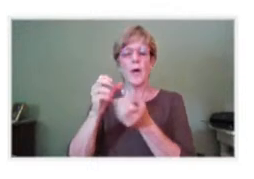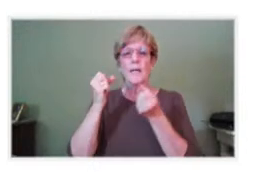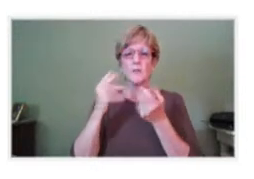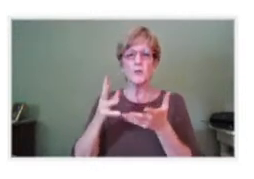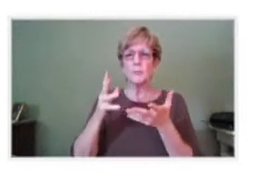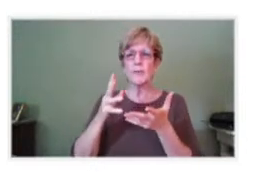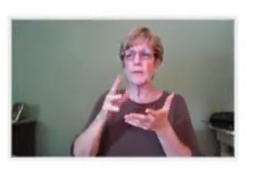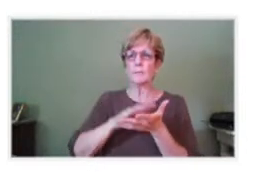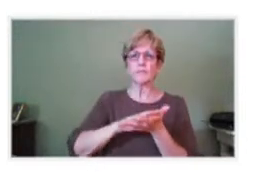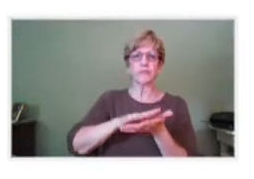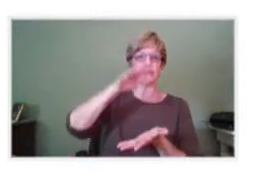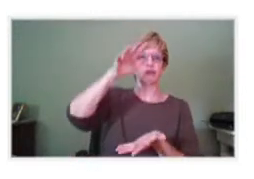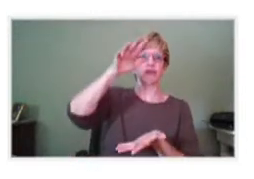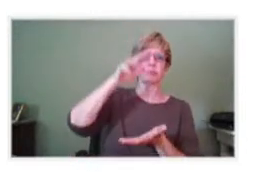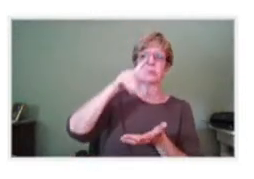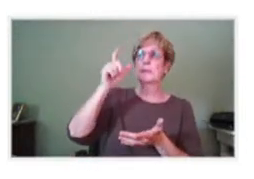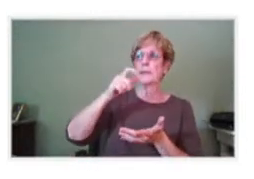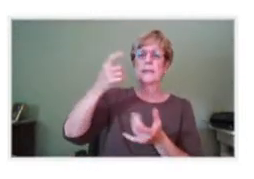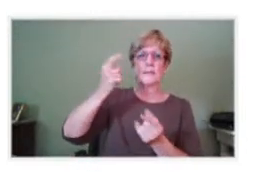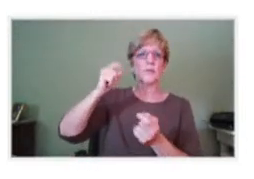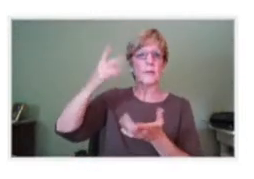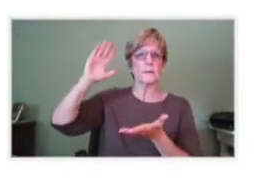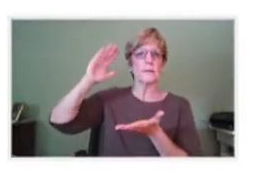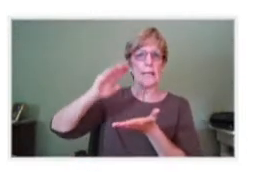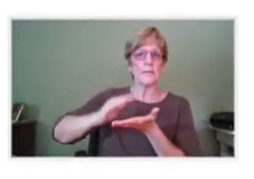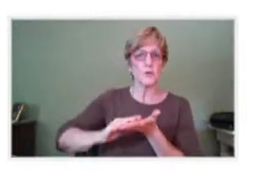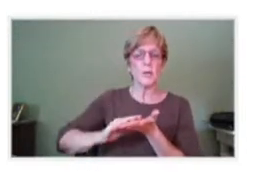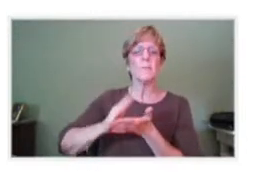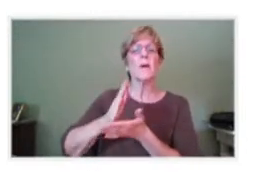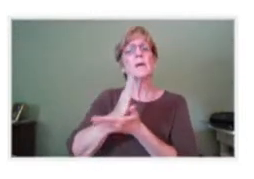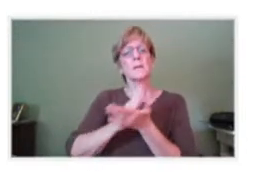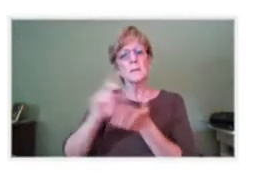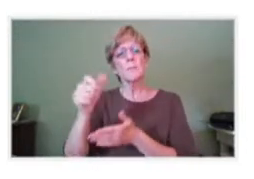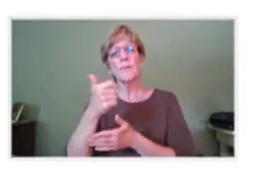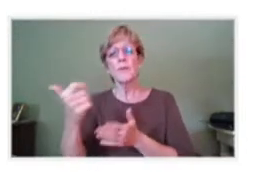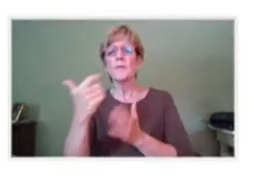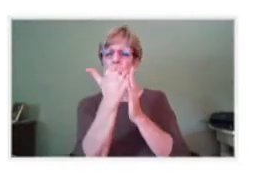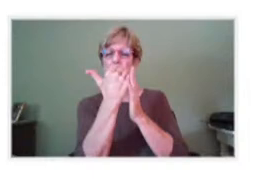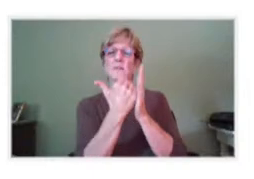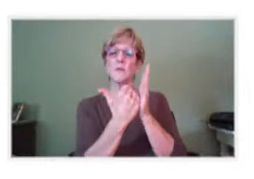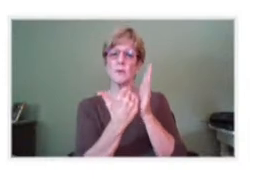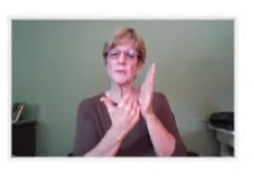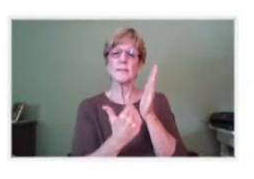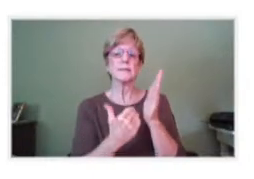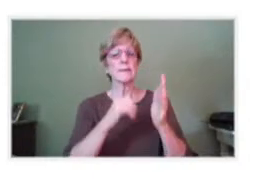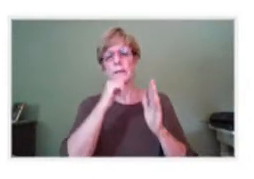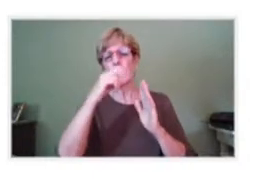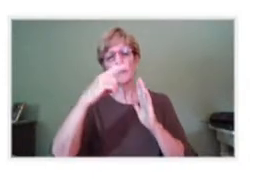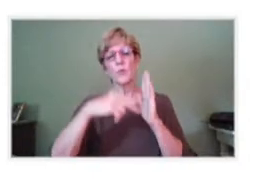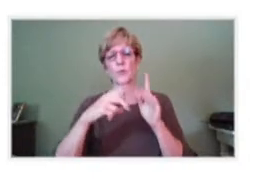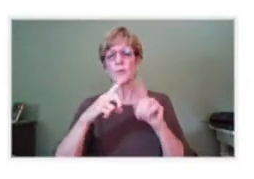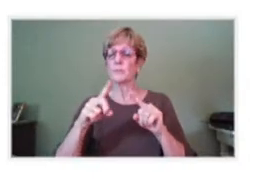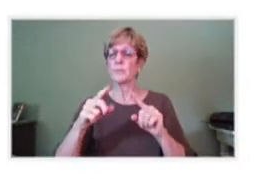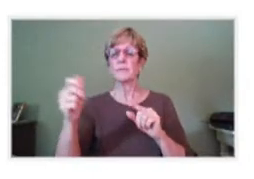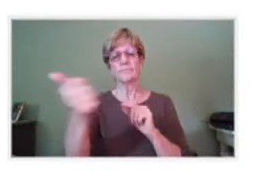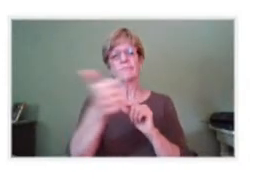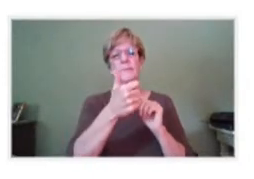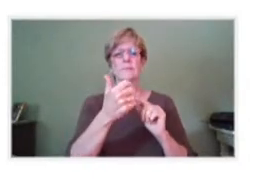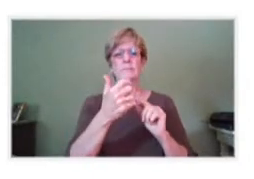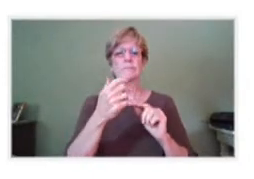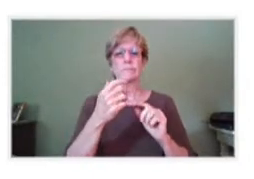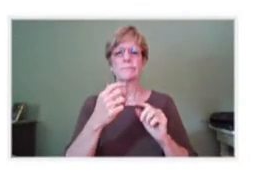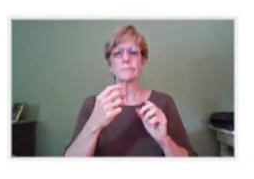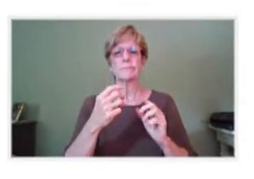and be a little bit more efficient there. And there's some other things on there that I won't read, but you should have that in